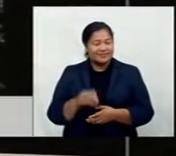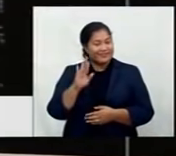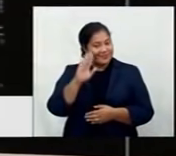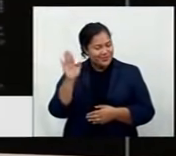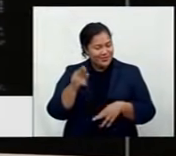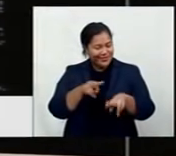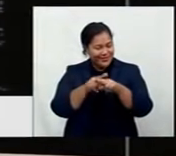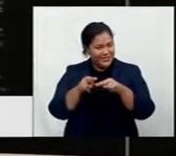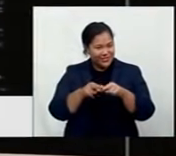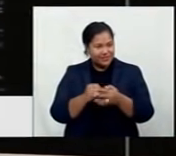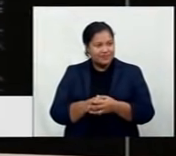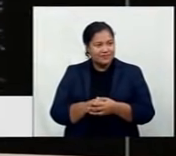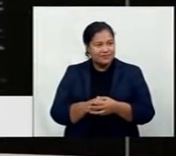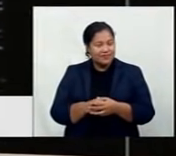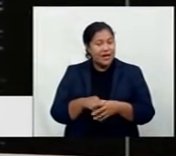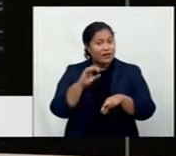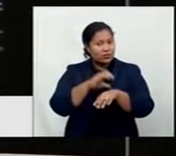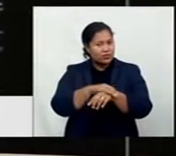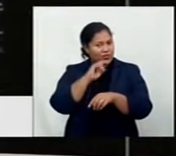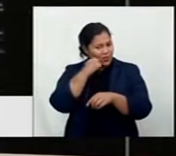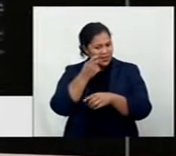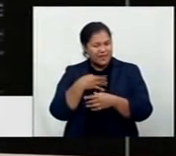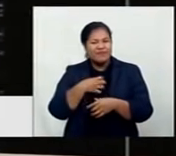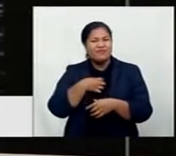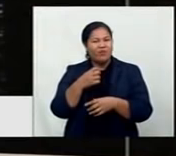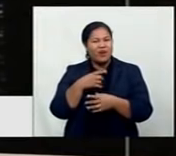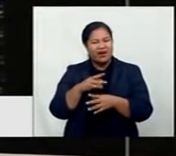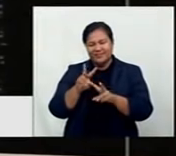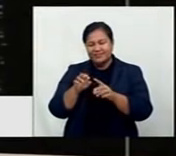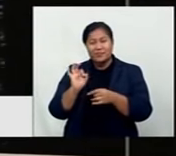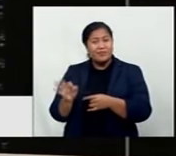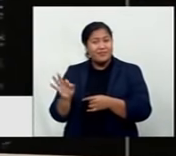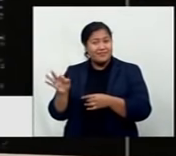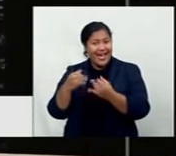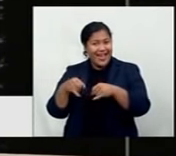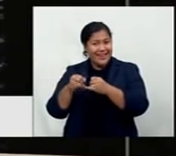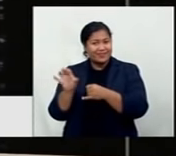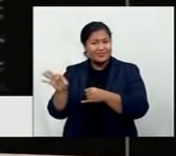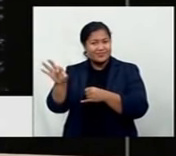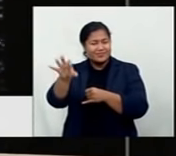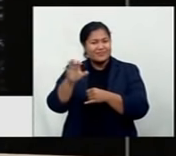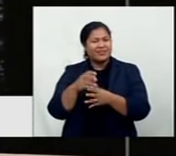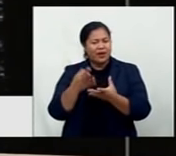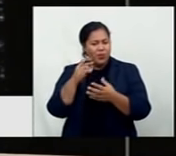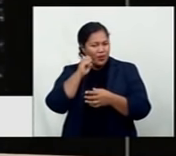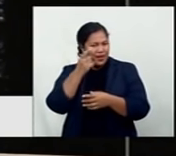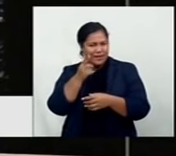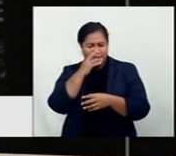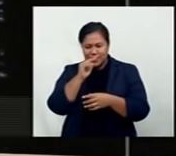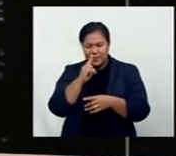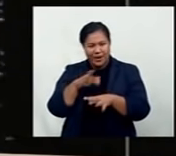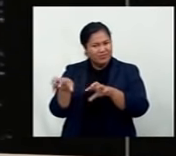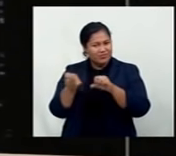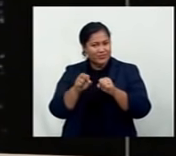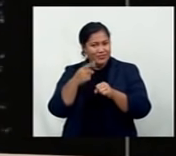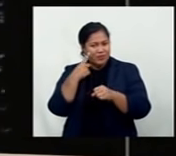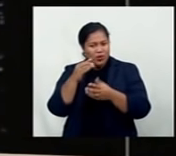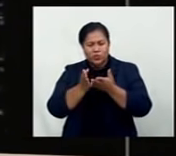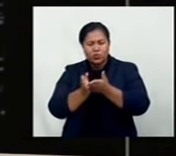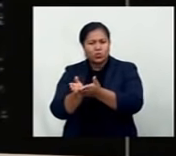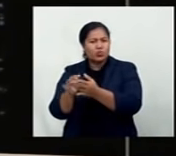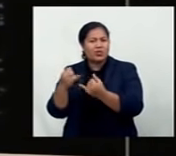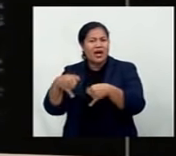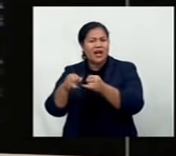Kulawinaka, Fiji. Police will be deploying more maritime patrols to catch people secretly travelling between islands without